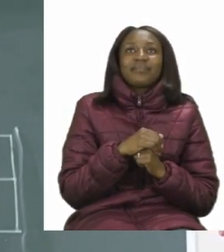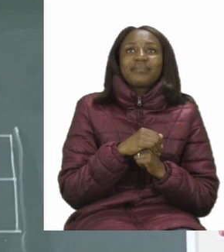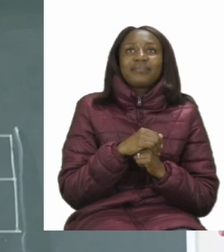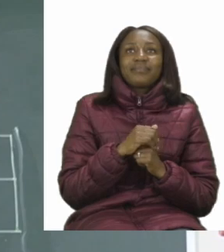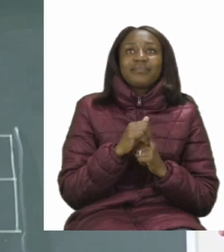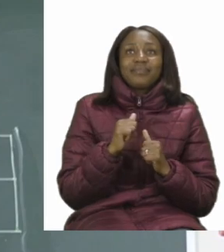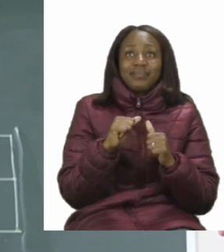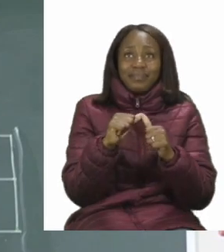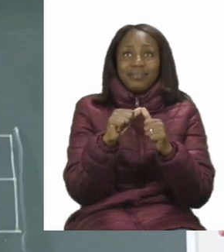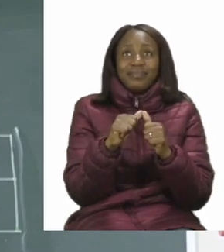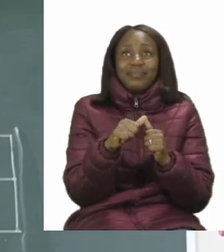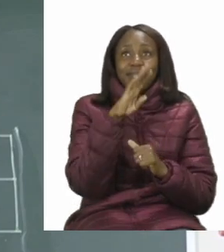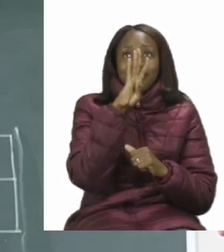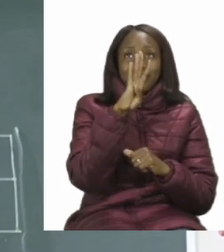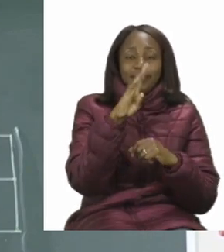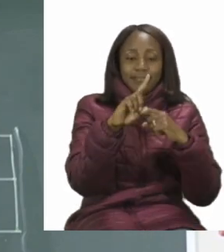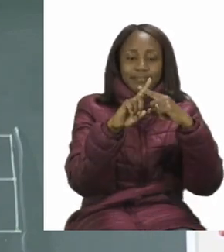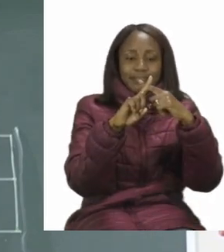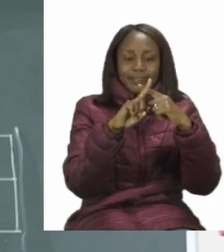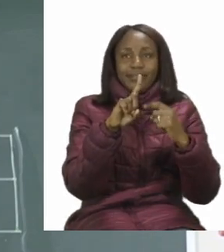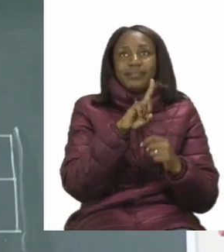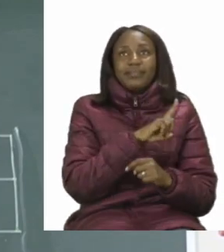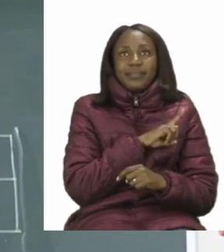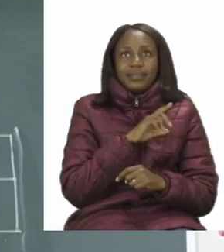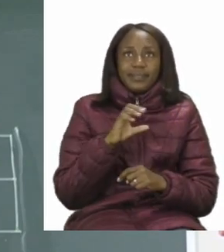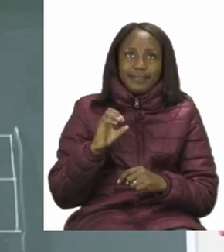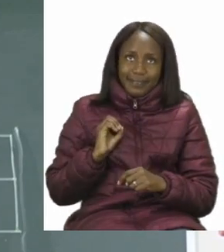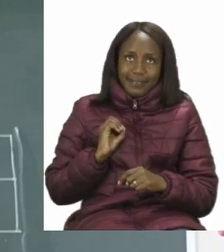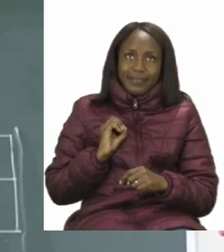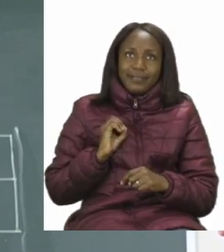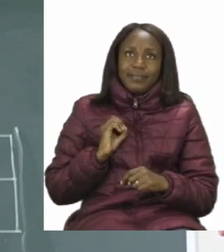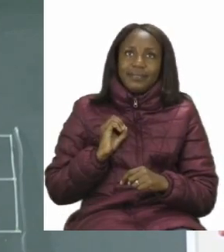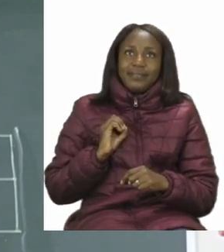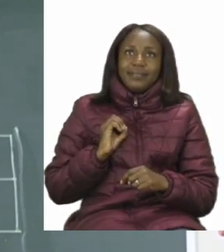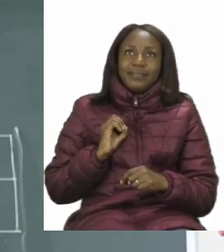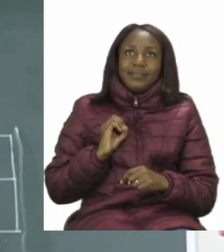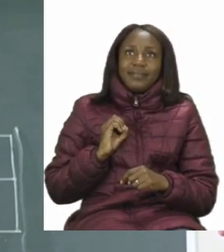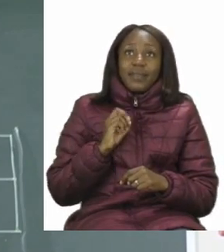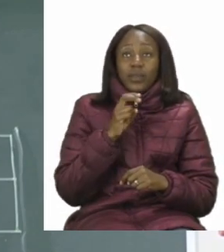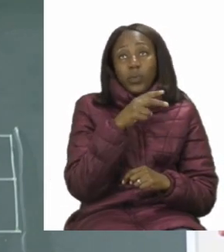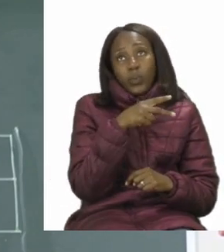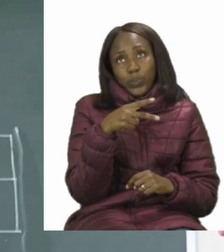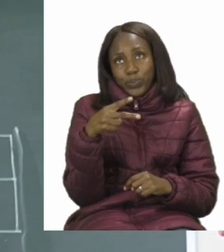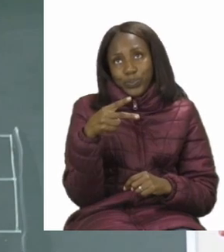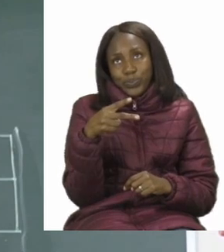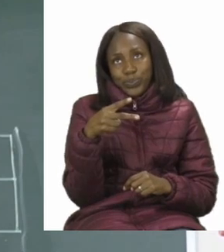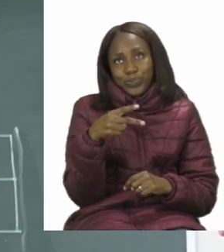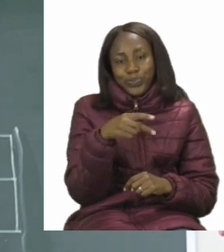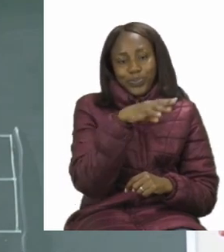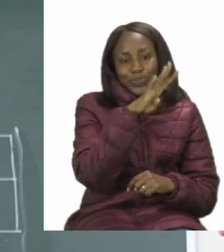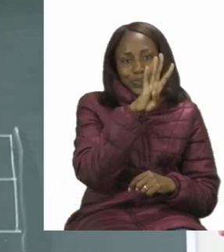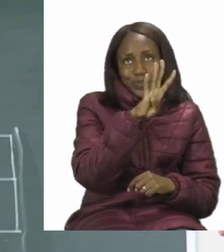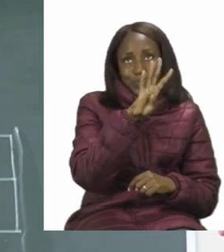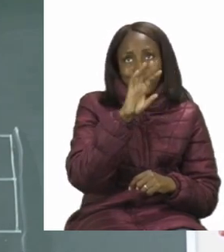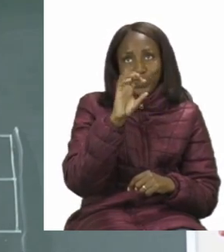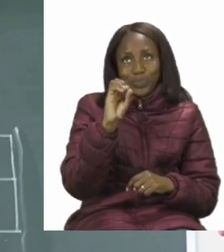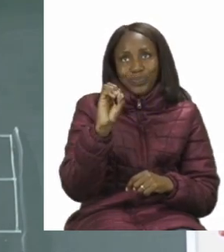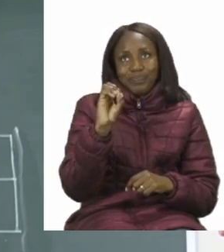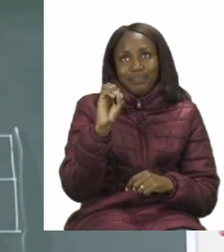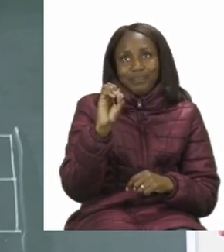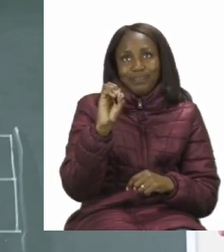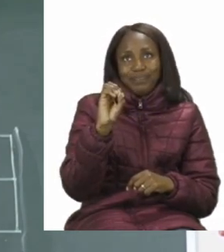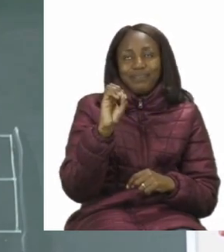The next one says 4 times 10. And 4 times 10